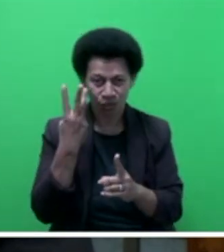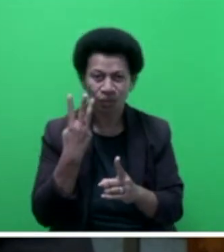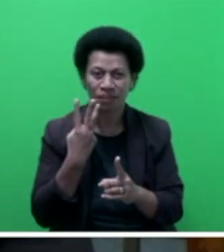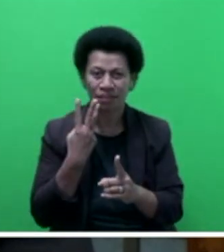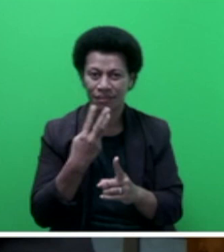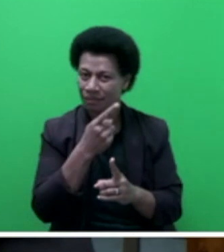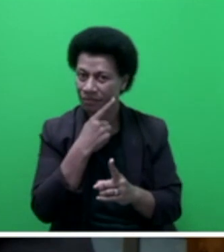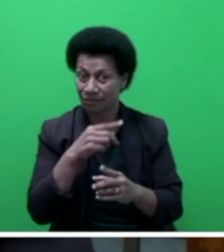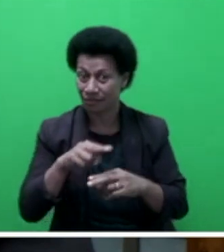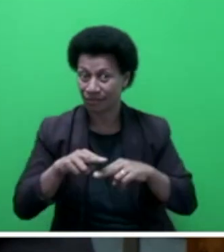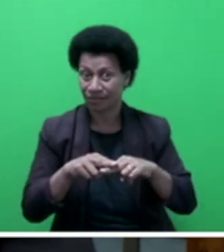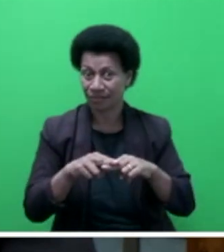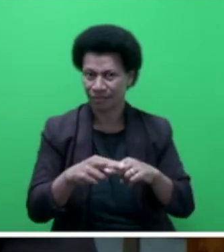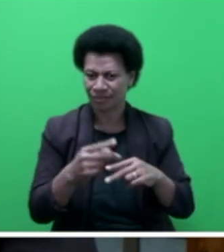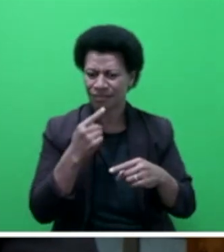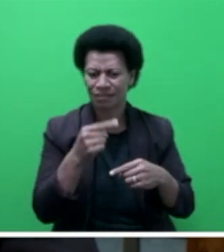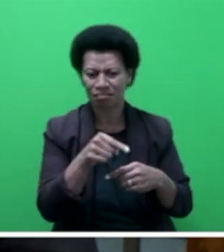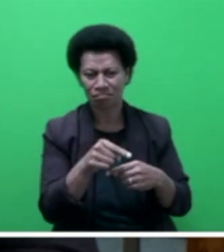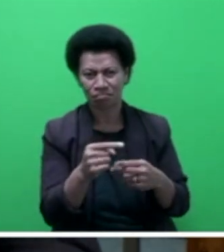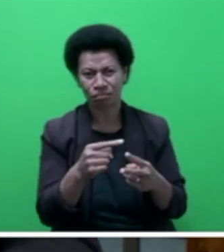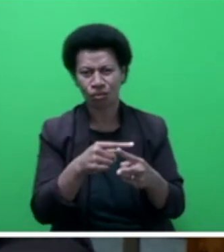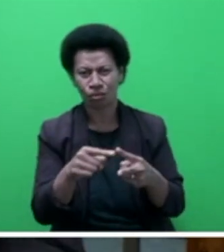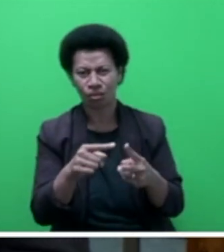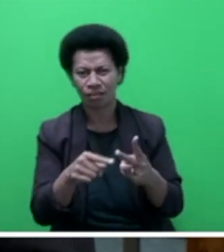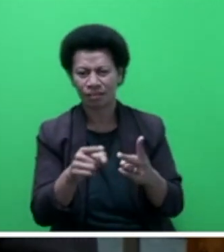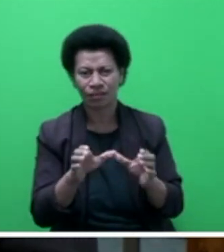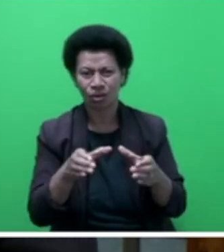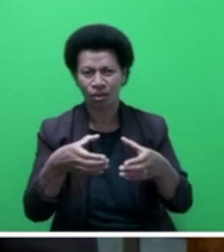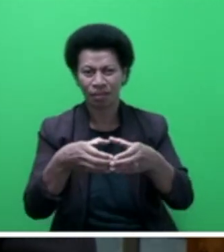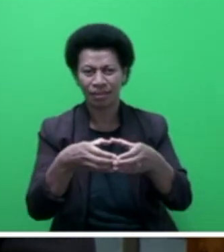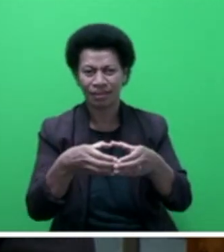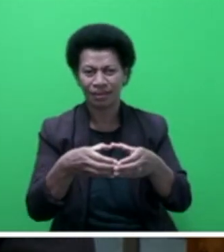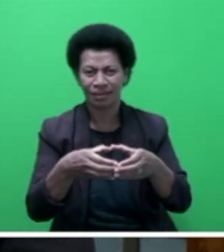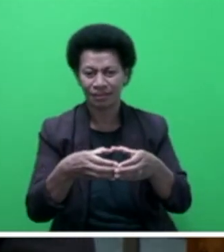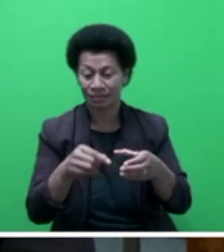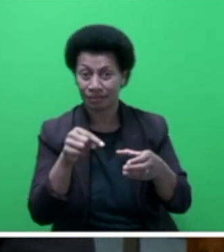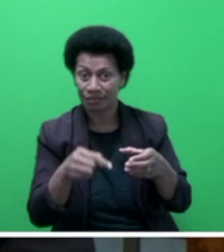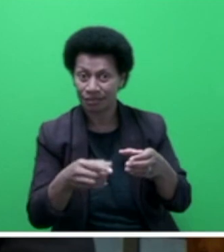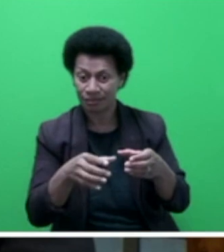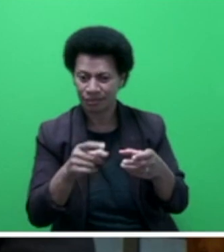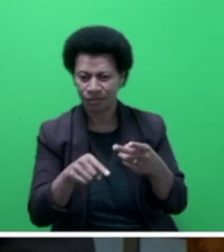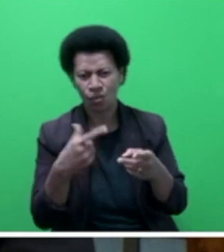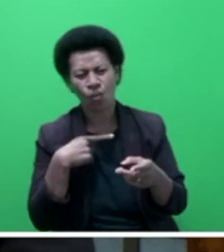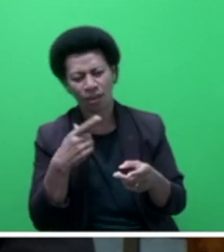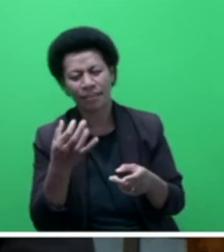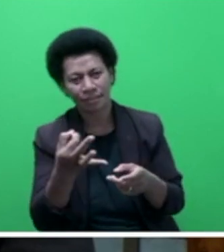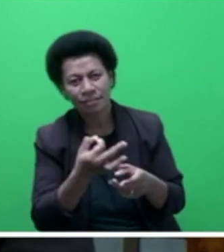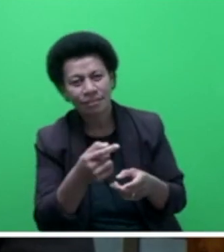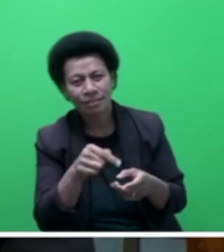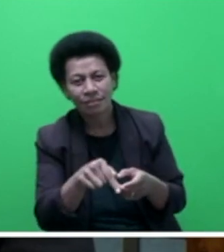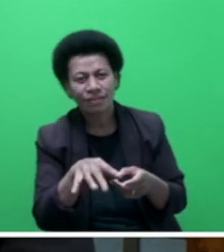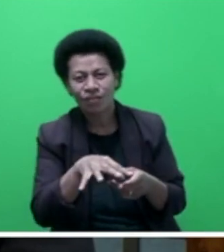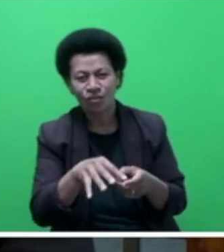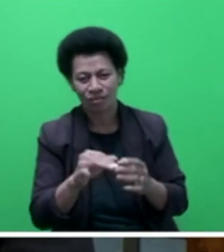they had proposed for a special parliamentary committee and for a commission of inquiry. Why do they propose a bipartisan approach to